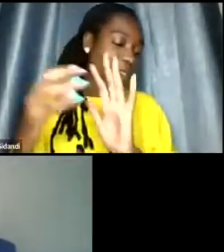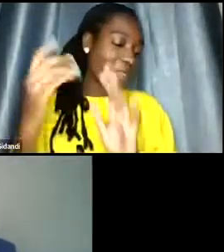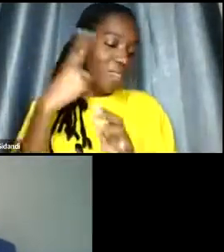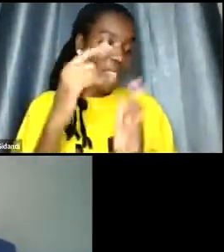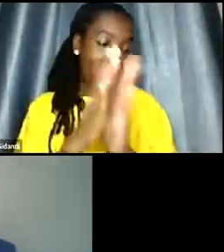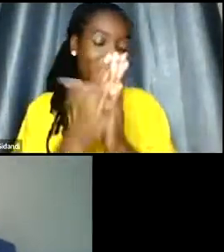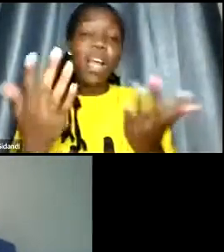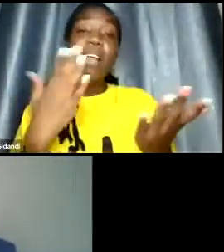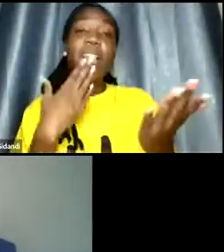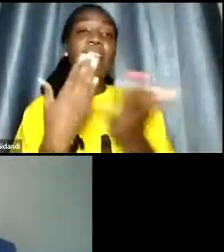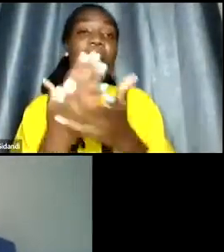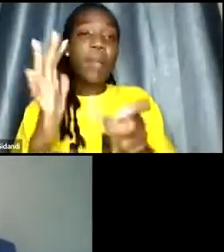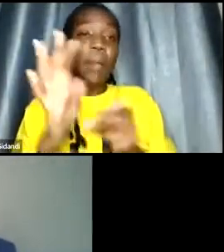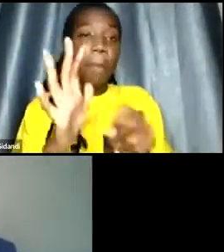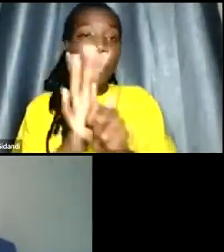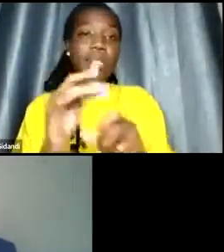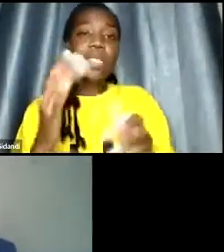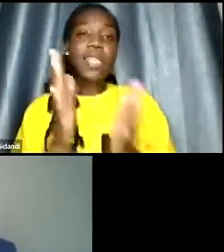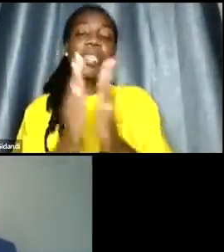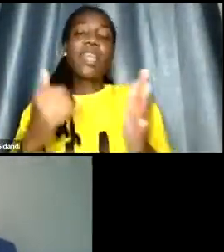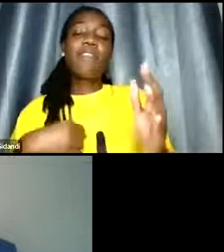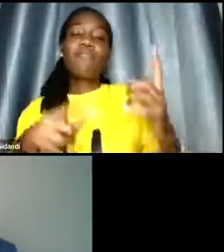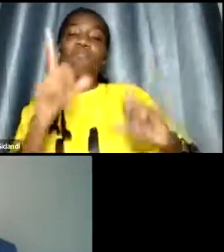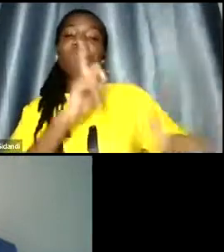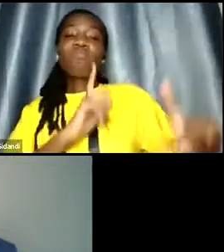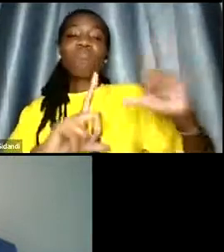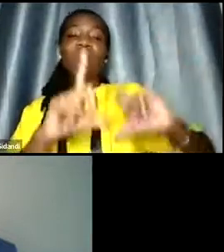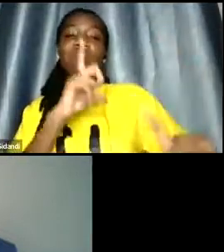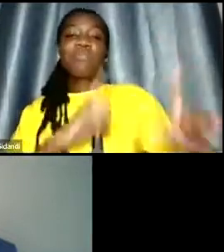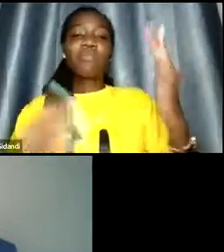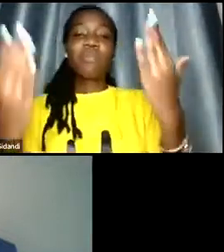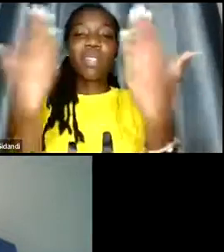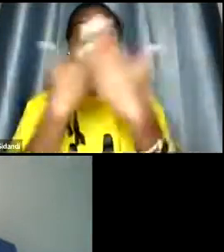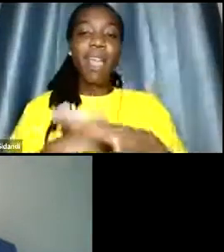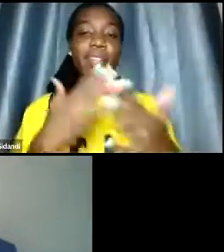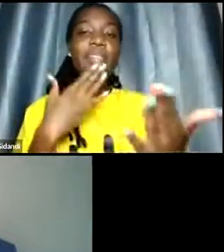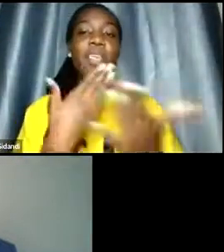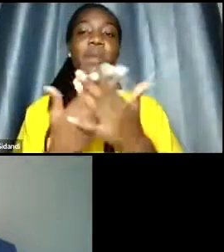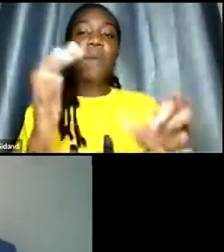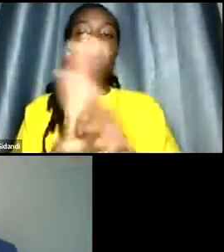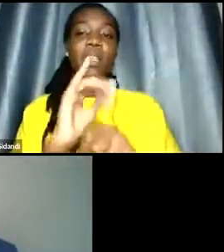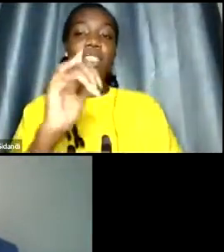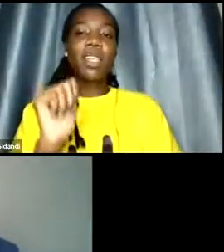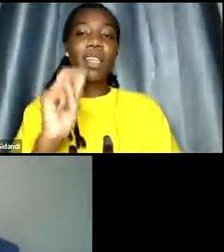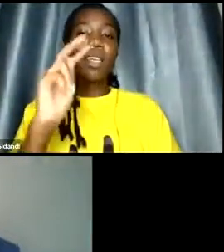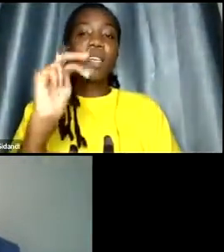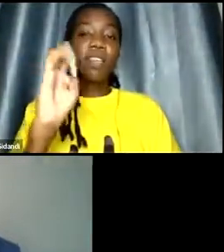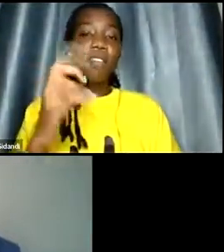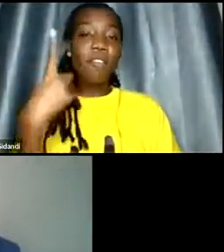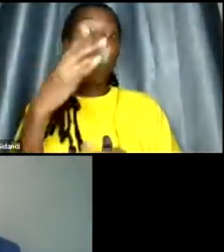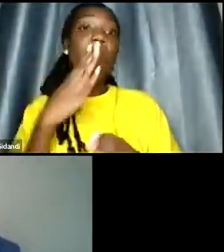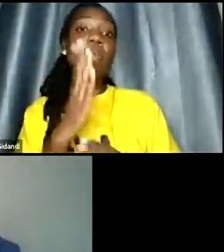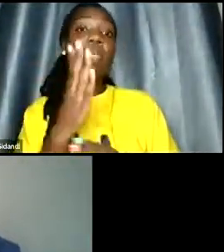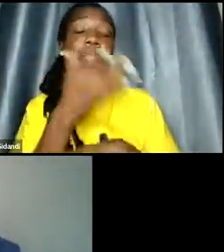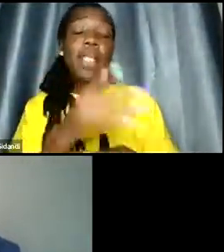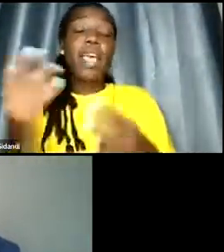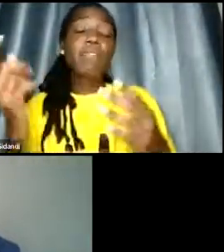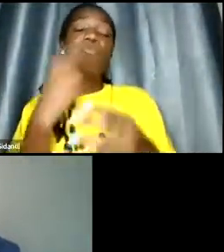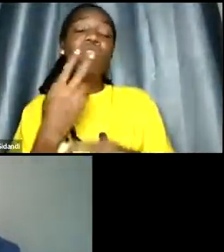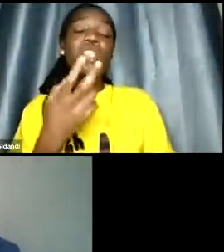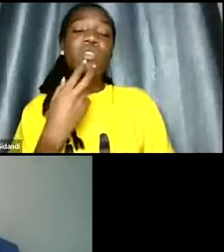You guys have yourselves a lovely, lovely night. And thank you so much, Jen Olago, for being here every Tuesday. And we shall see you